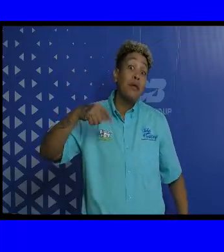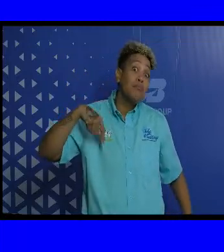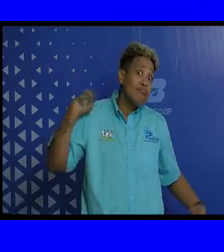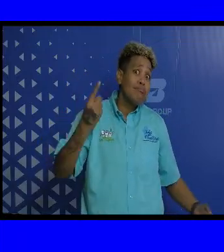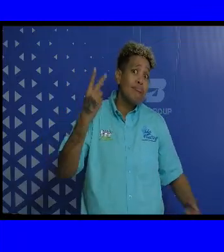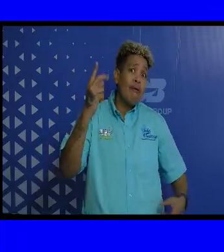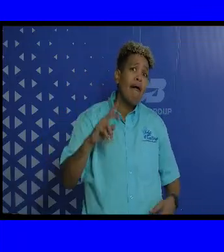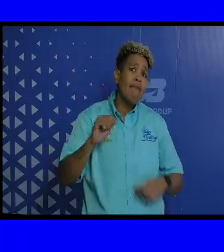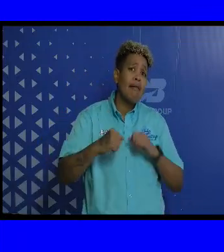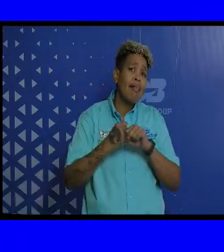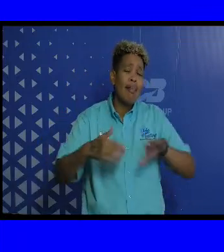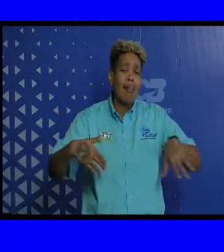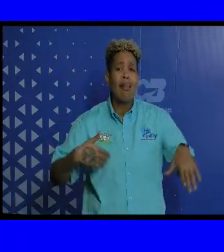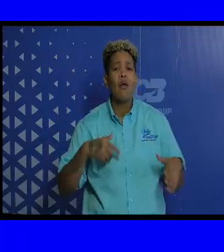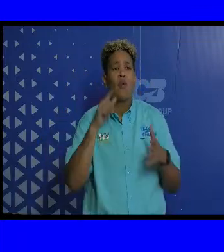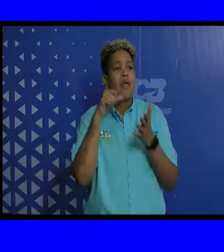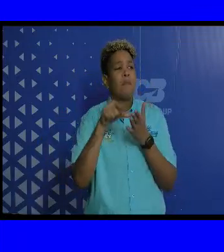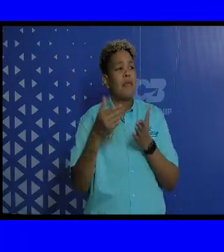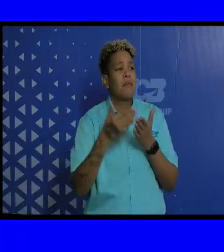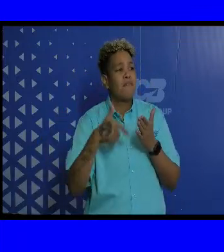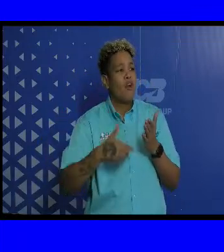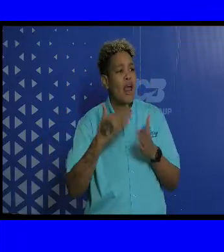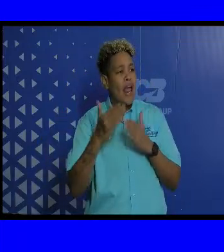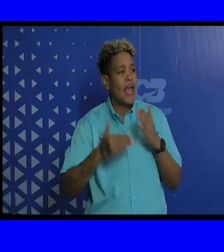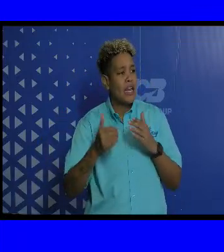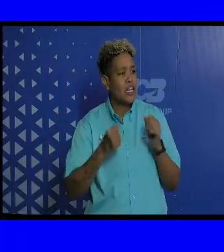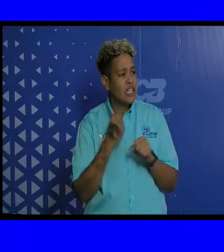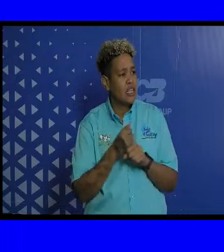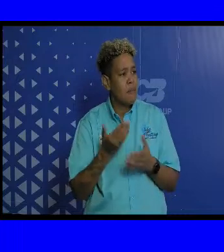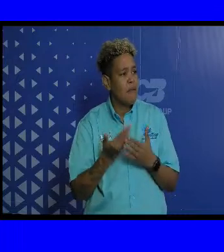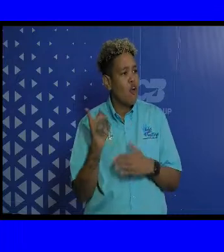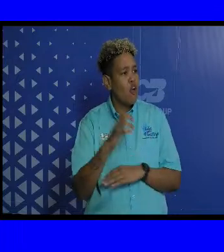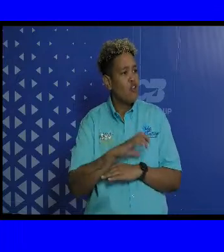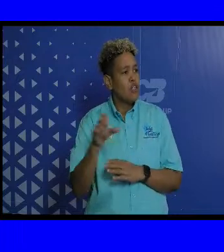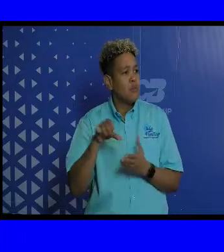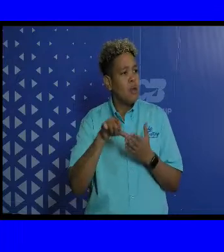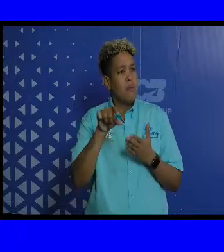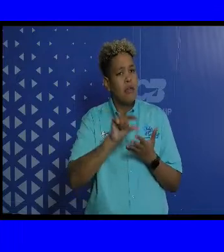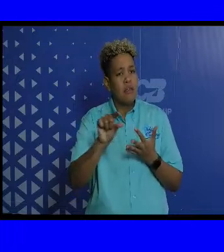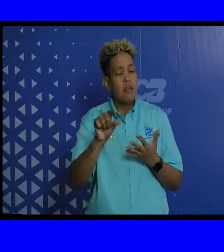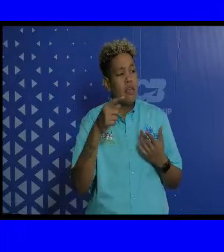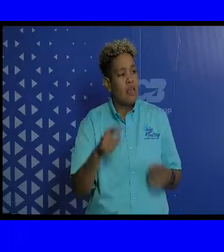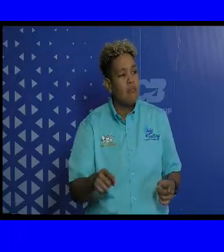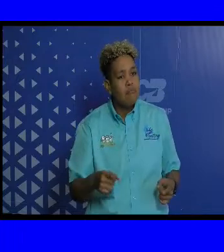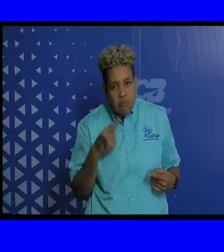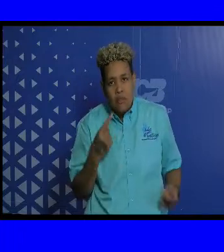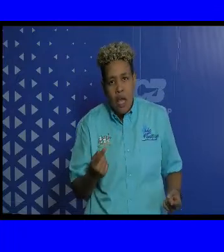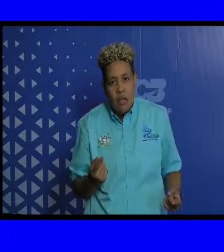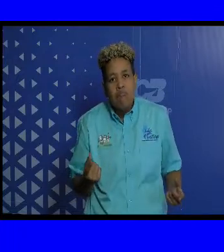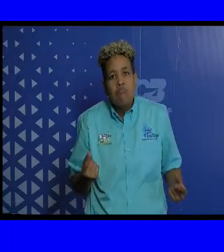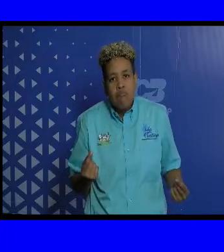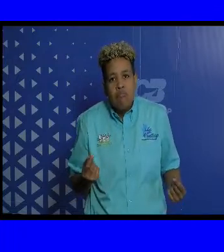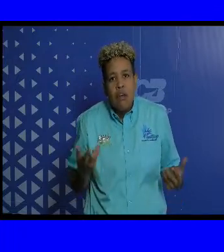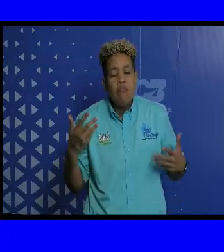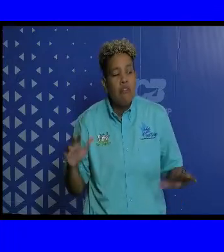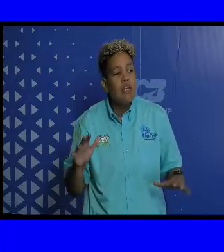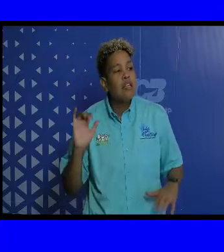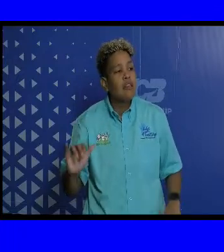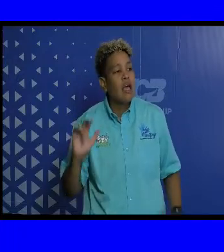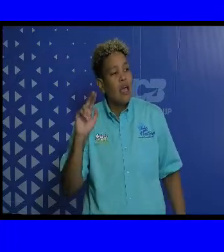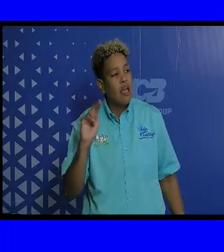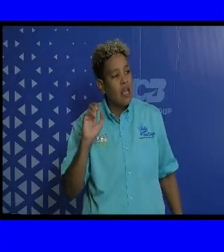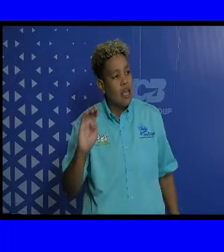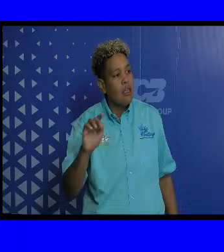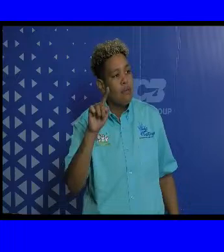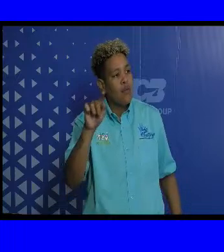going to have a dividend paid before the end of the year, before Christmas. So said, so done. That's the